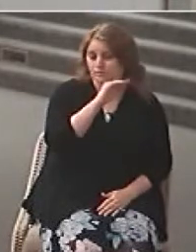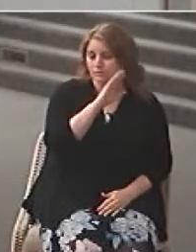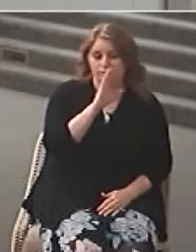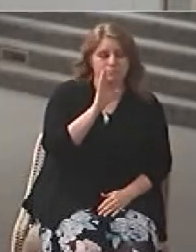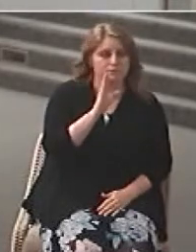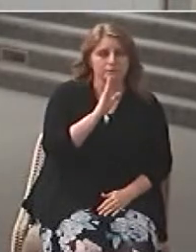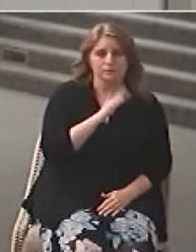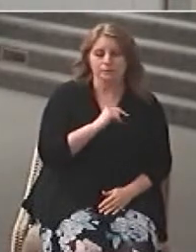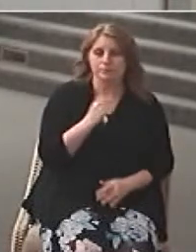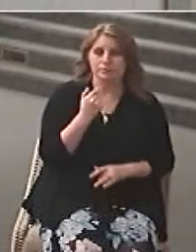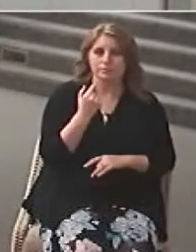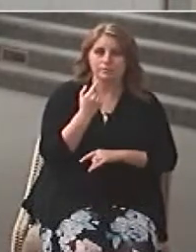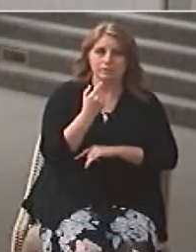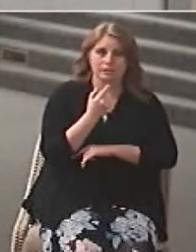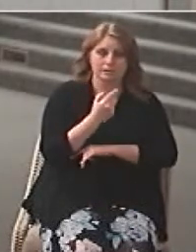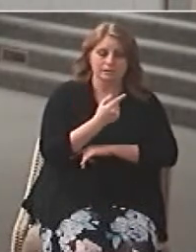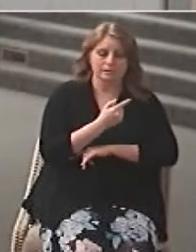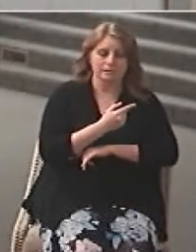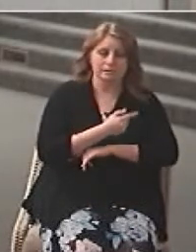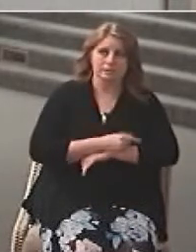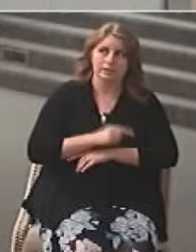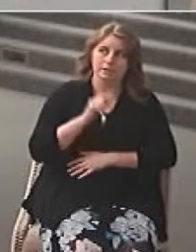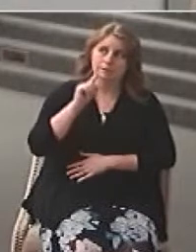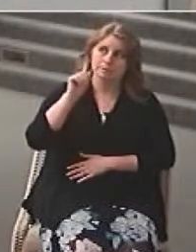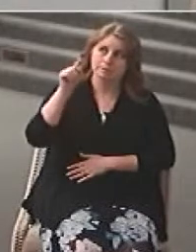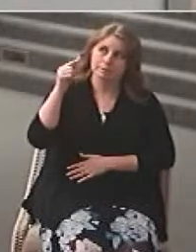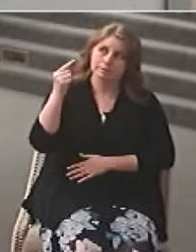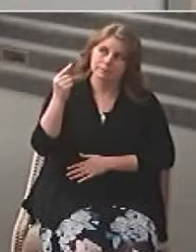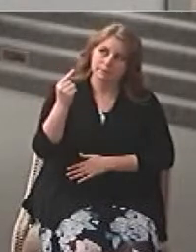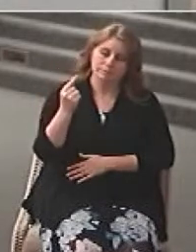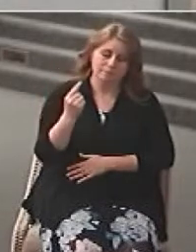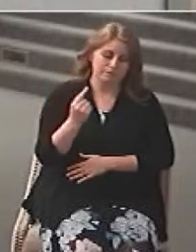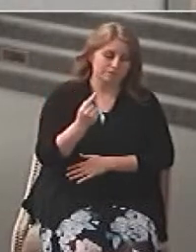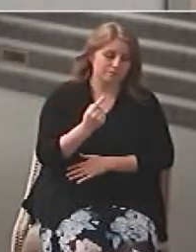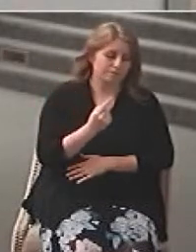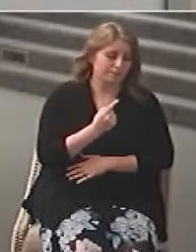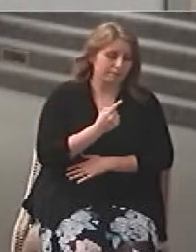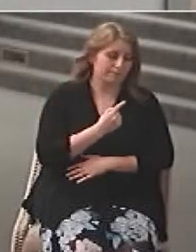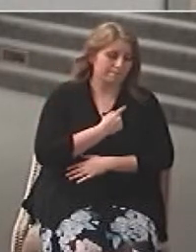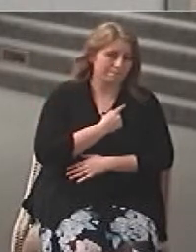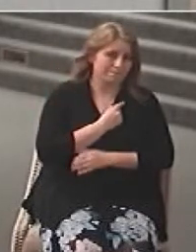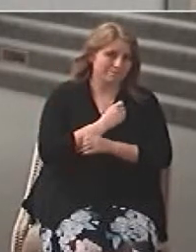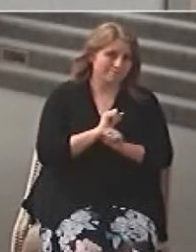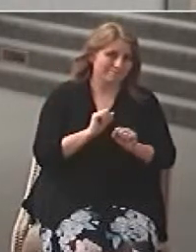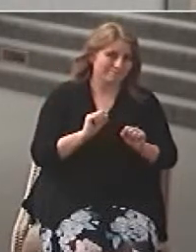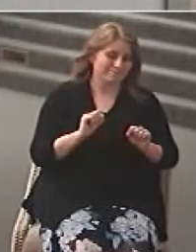forget the day He came. He makes me